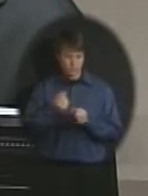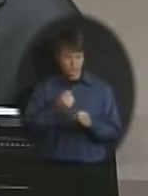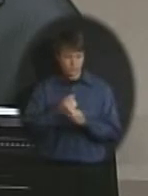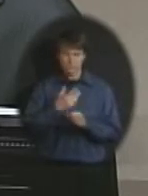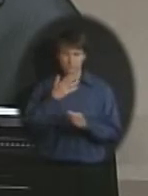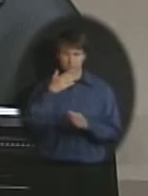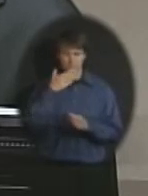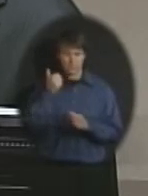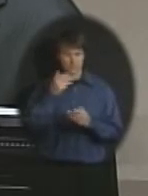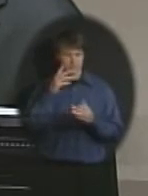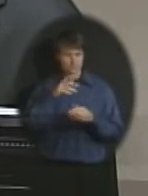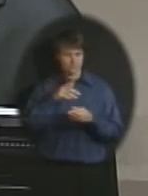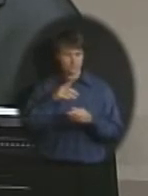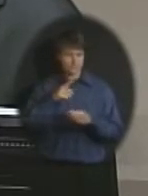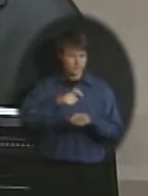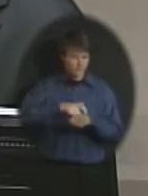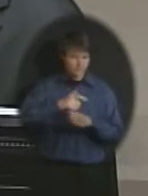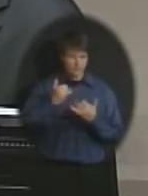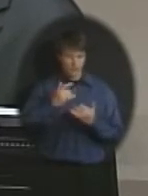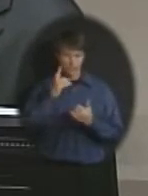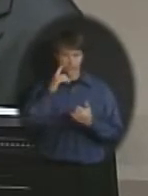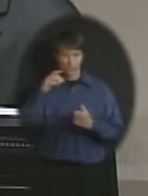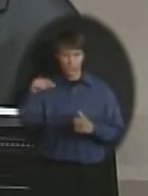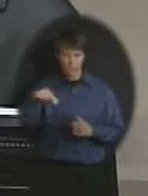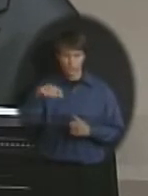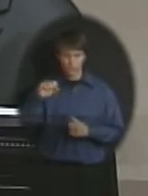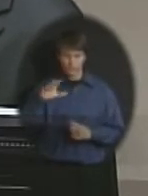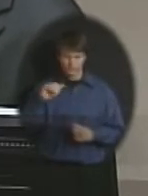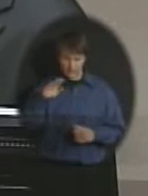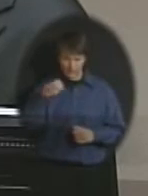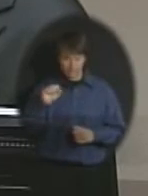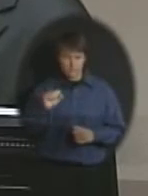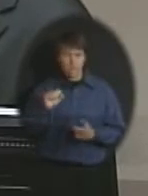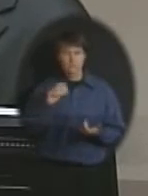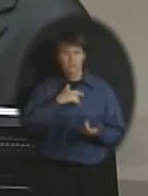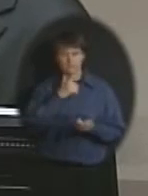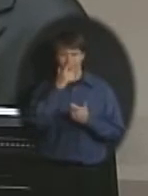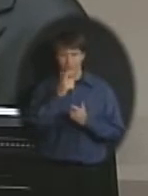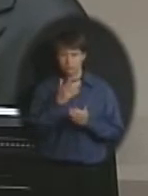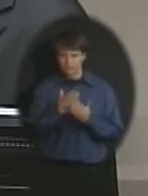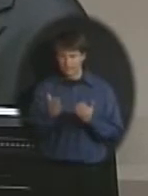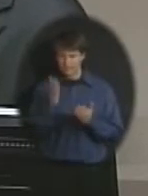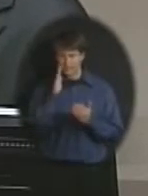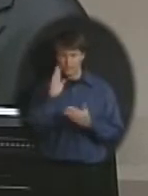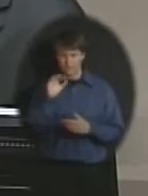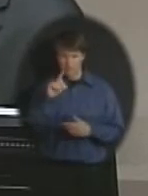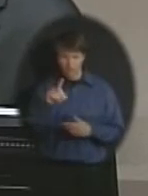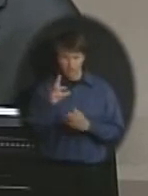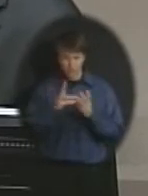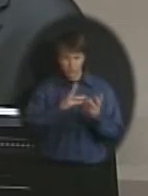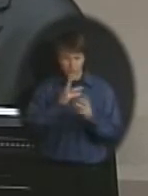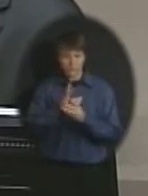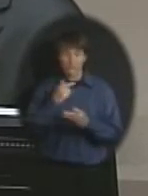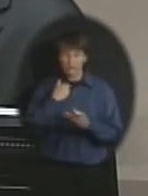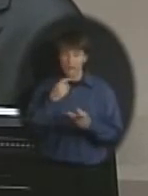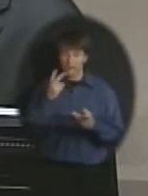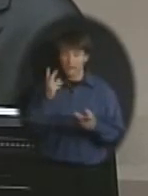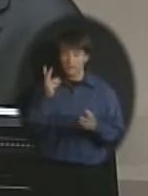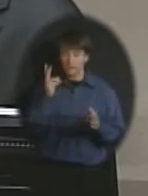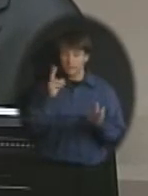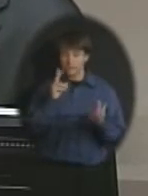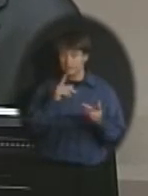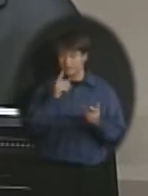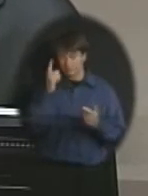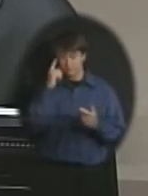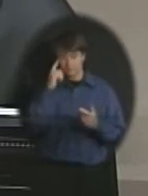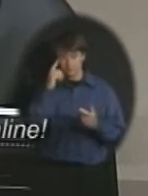as we enter selling Q-scabs, which is kind of an interesting animal among the bond world, and Piper Jaffray actually has quite